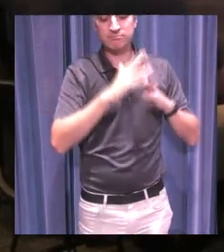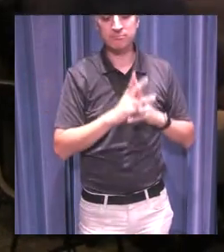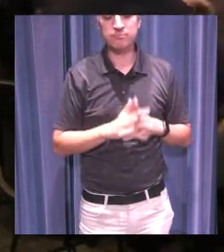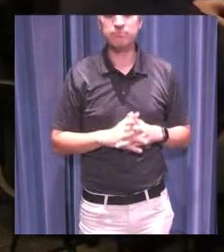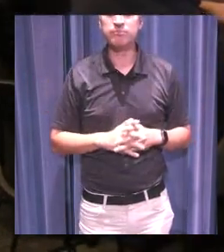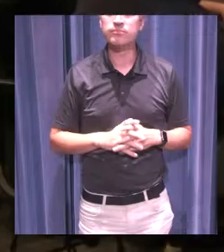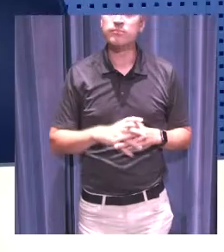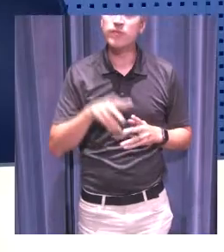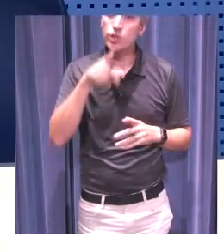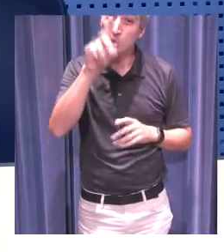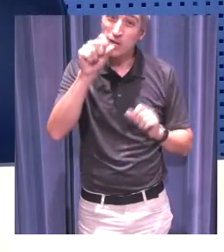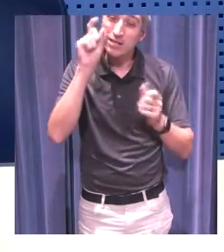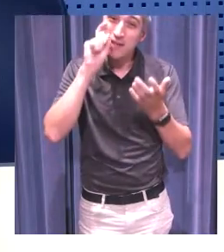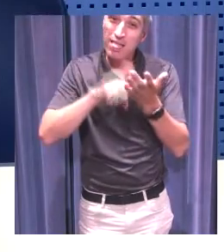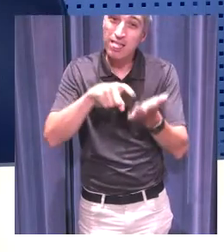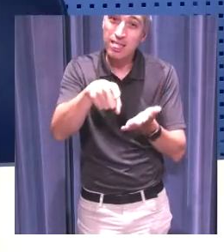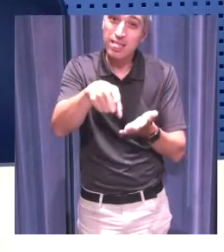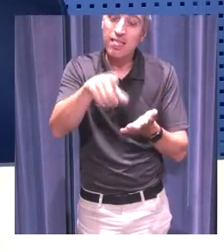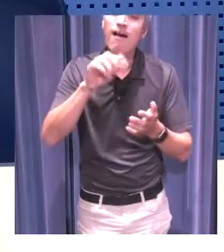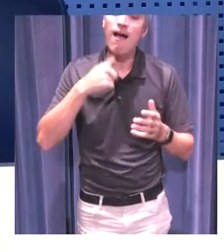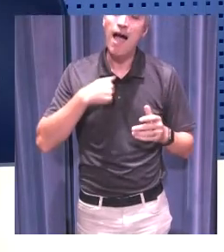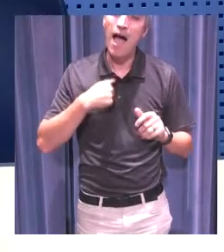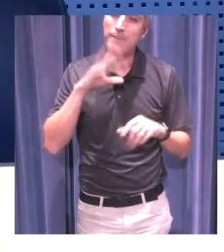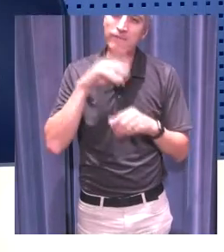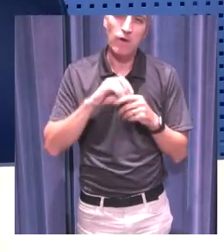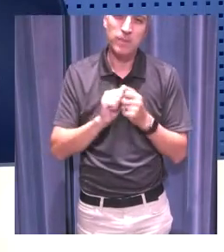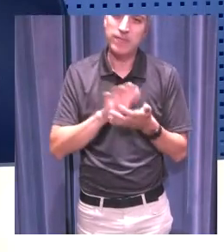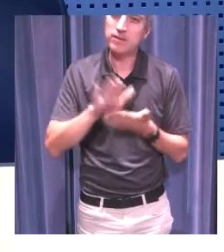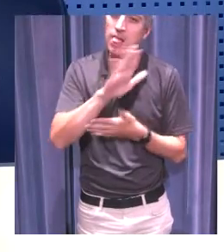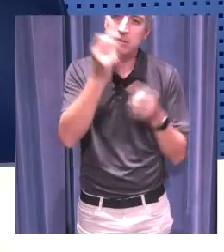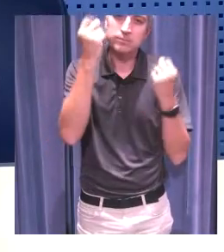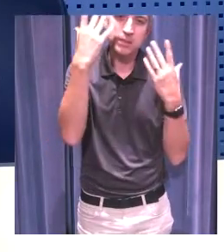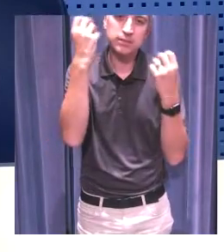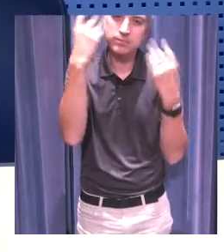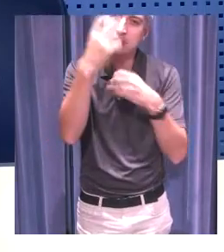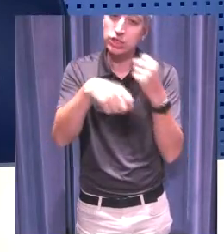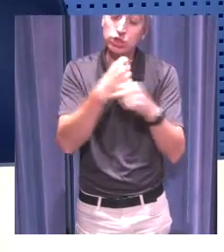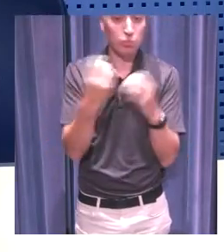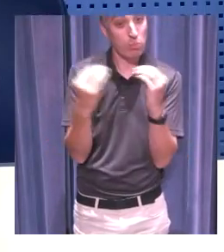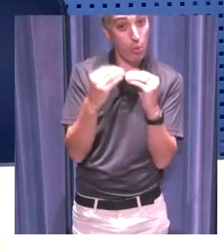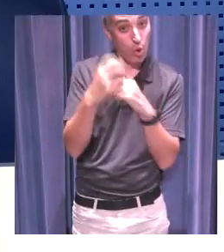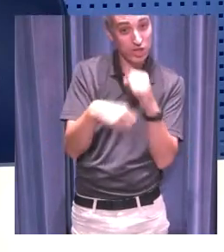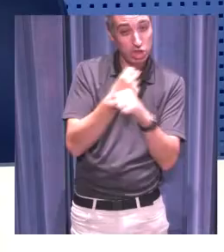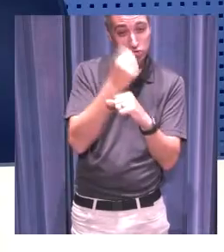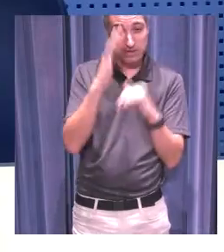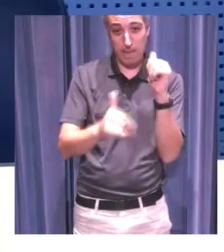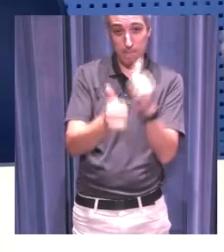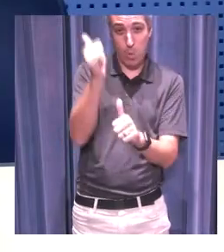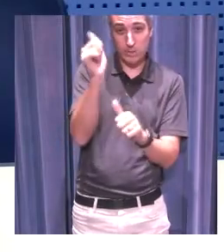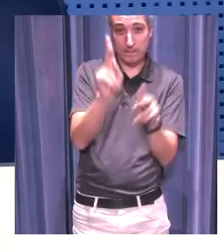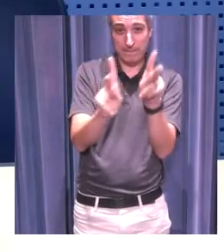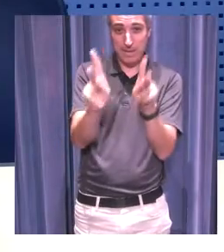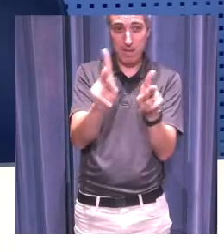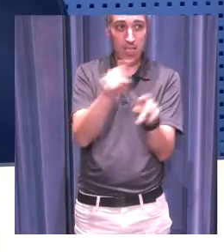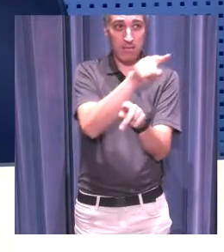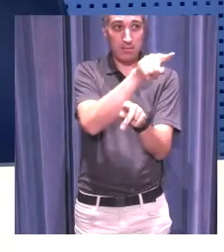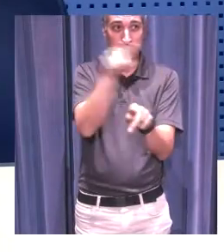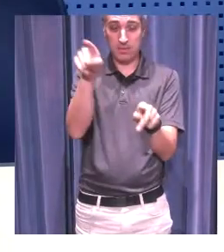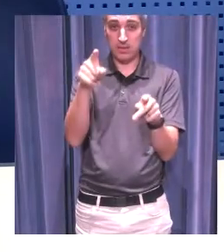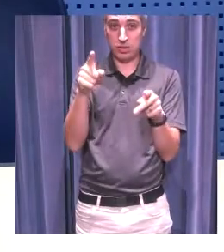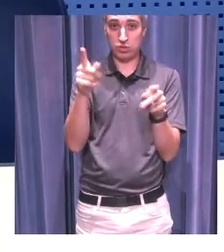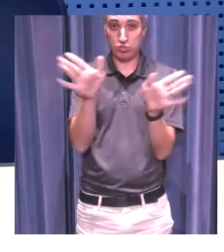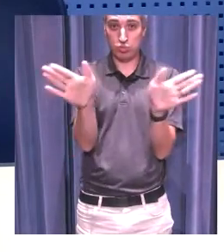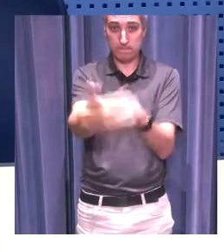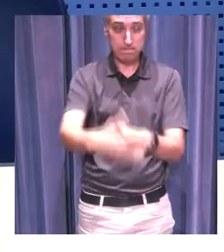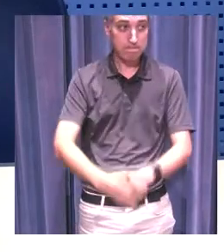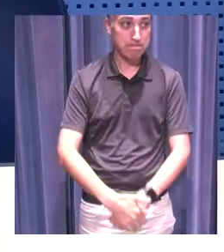And as you all can tell, I've been involved with this college for many, many years, more years than the majority of the people in this room.